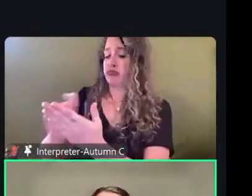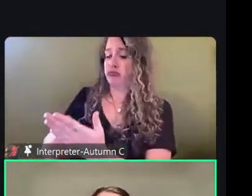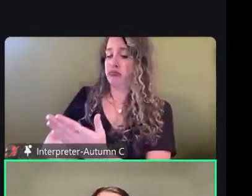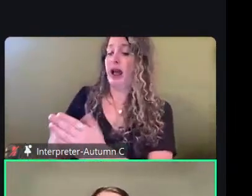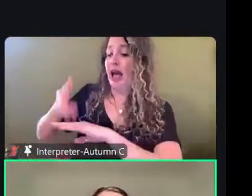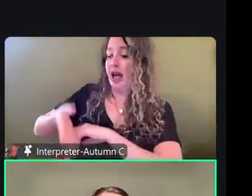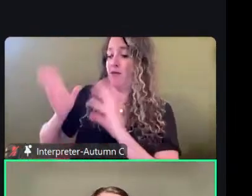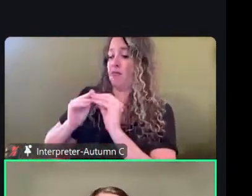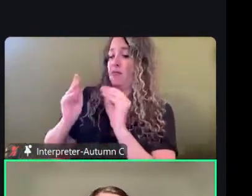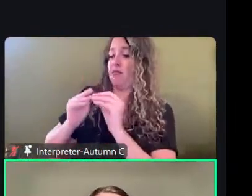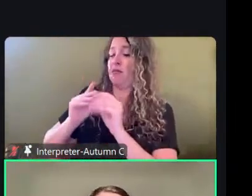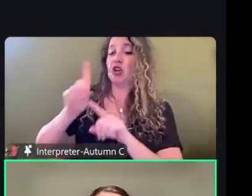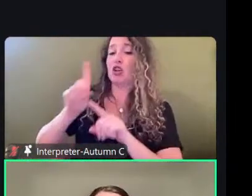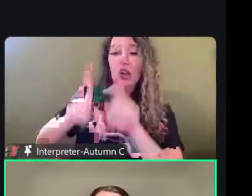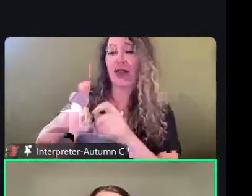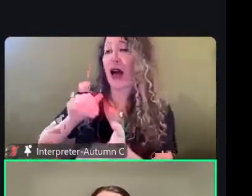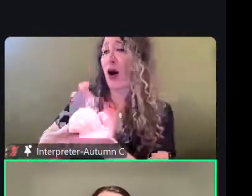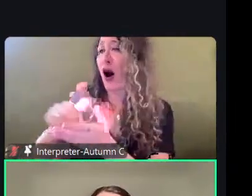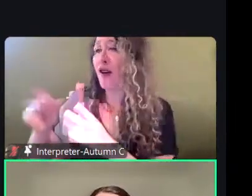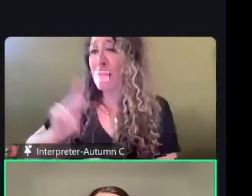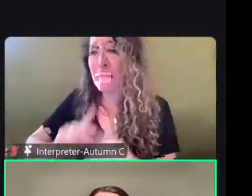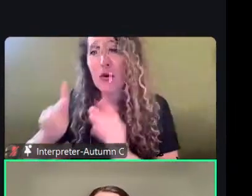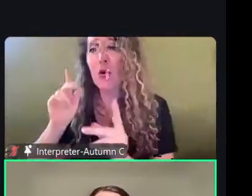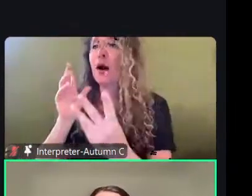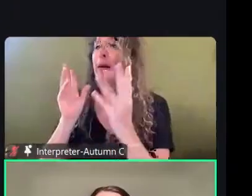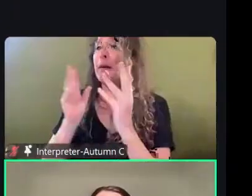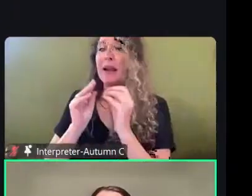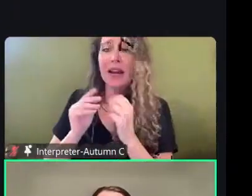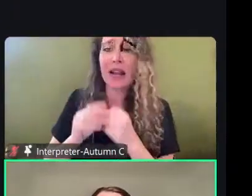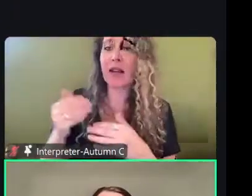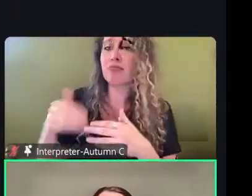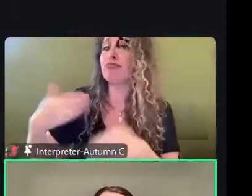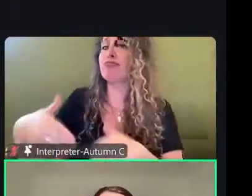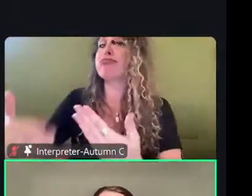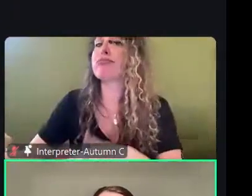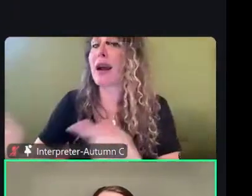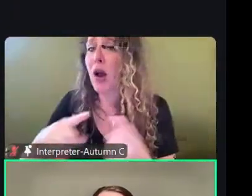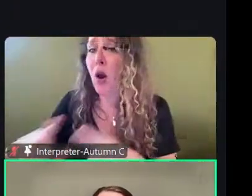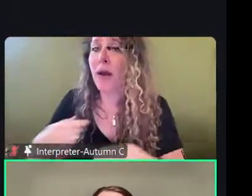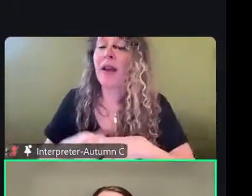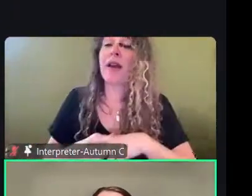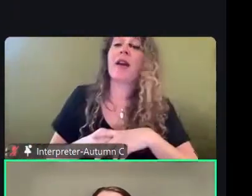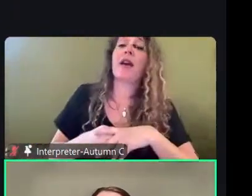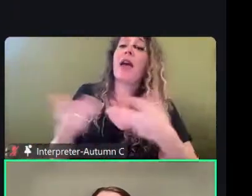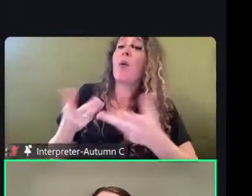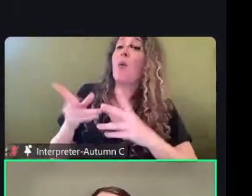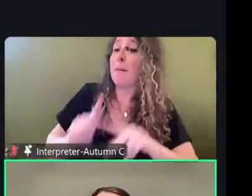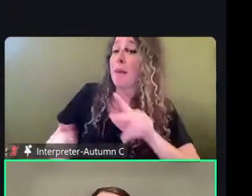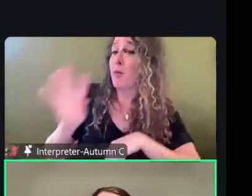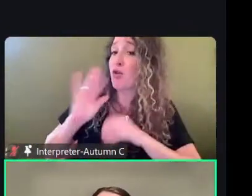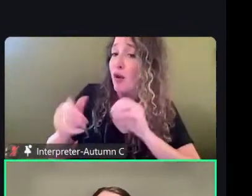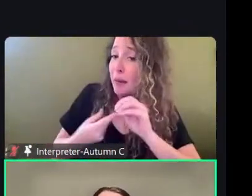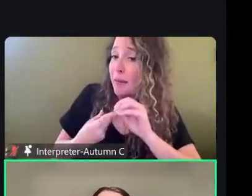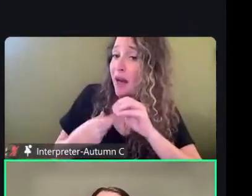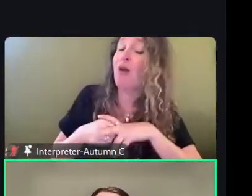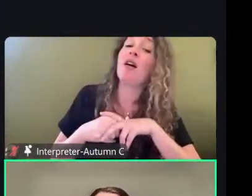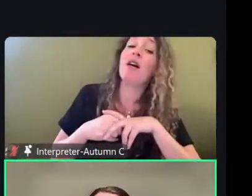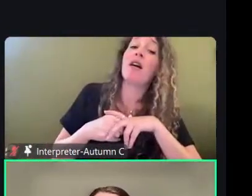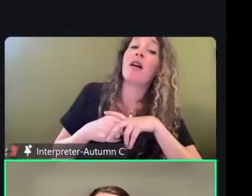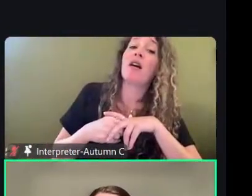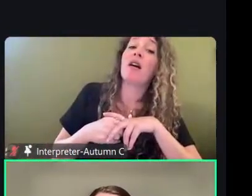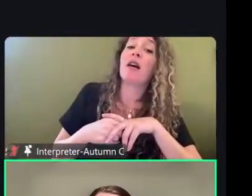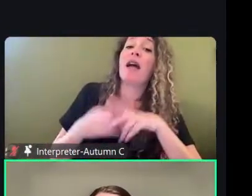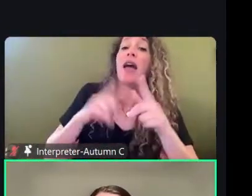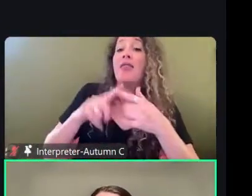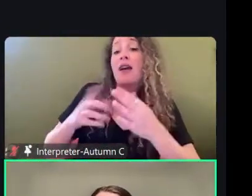so we could better understand how often people were meeting, how it was going, and what people were talking about. And we also had individuals fill out an end